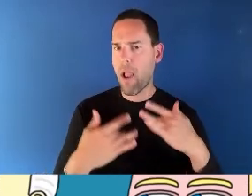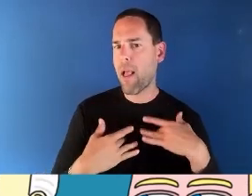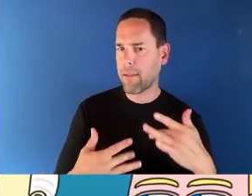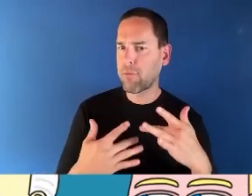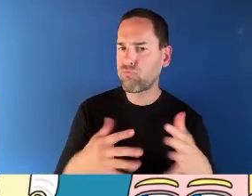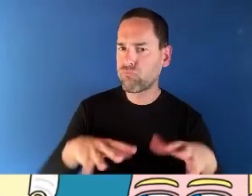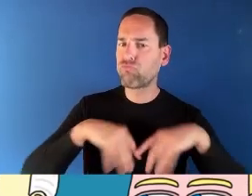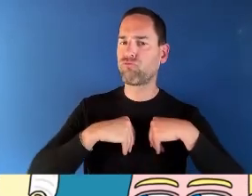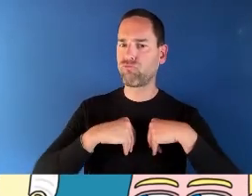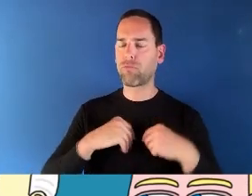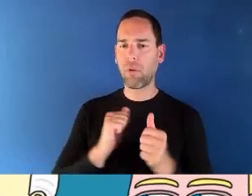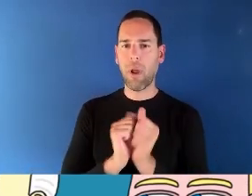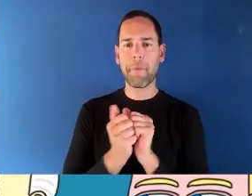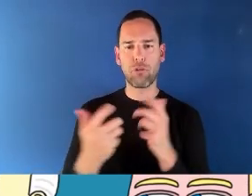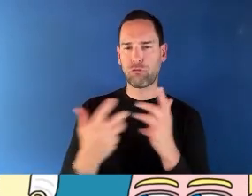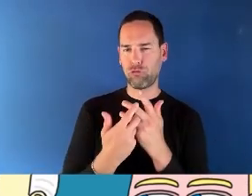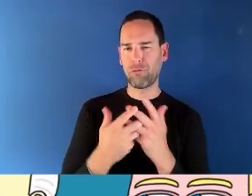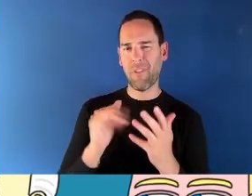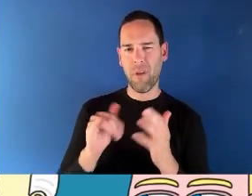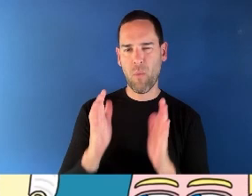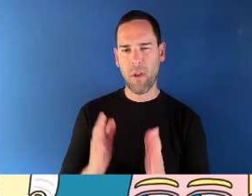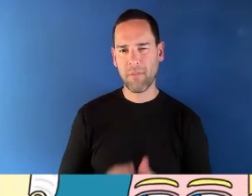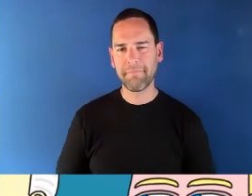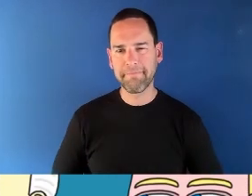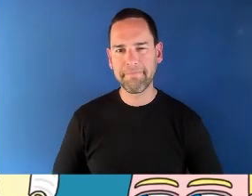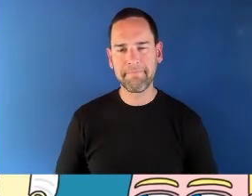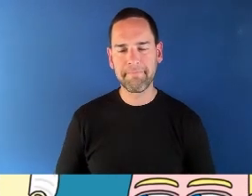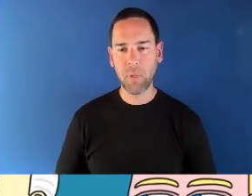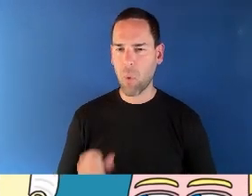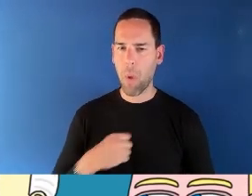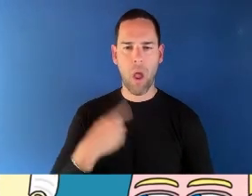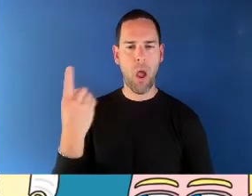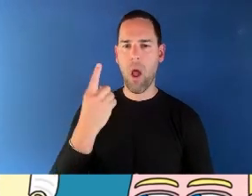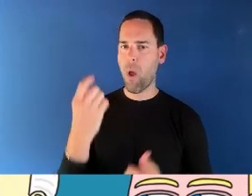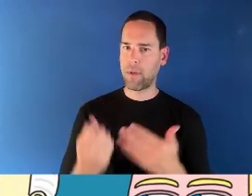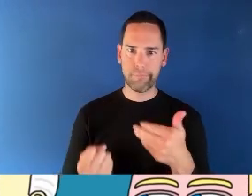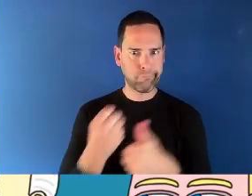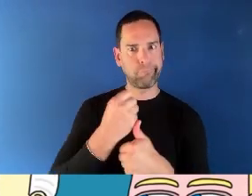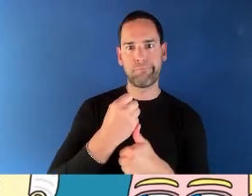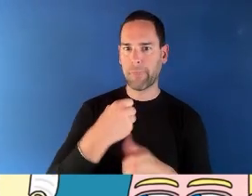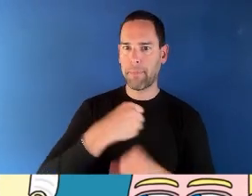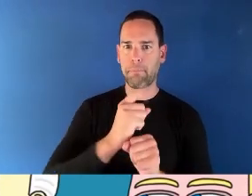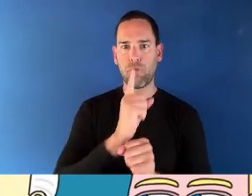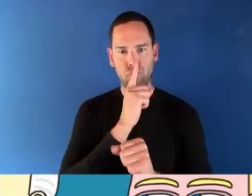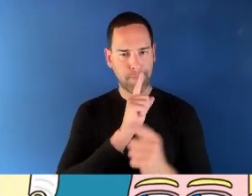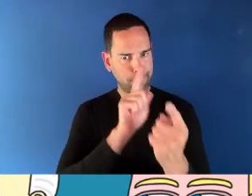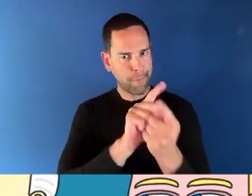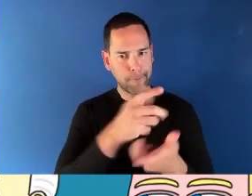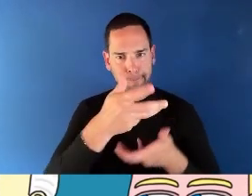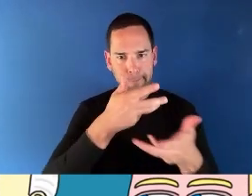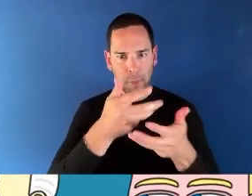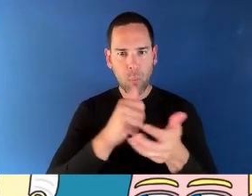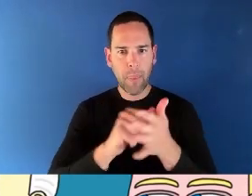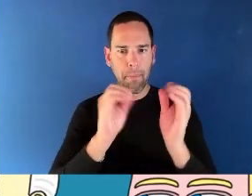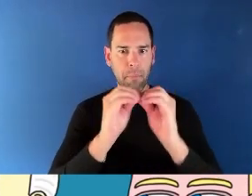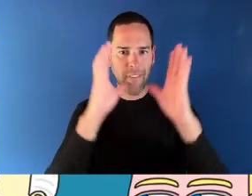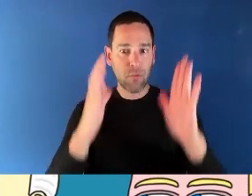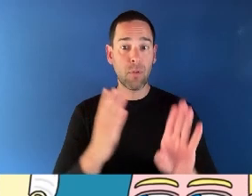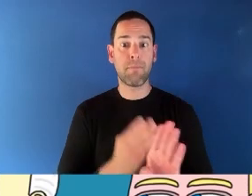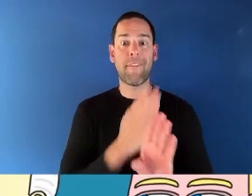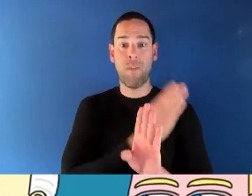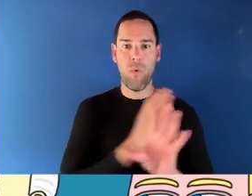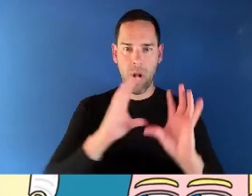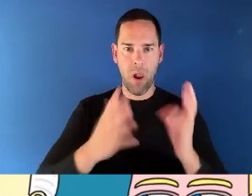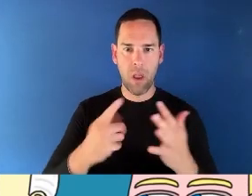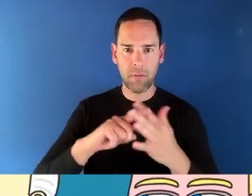met is always something that I really prioritize. And being able to do it ahead of time is really important. Like